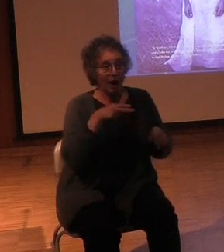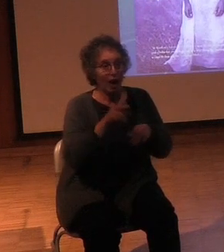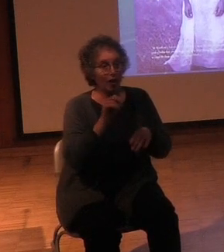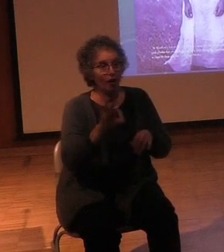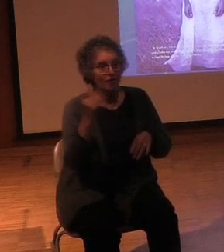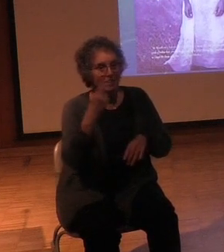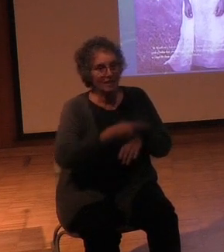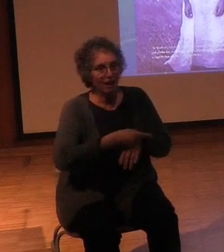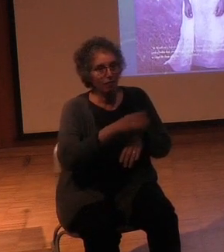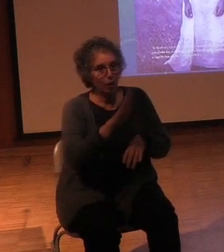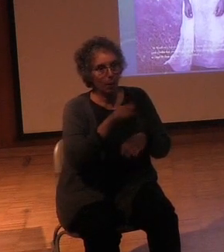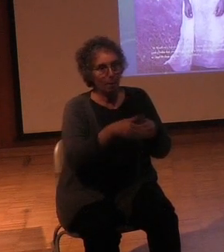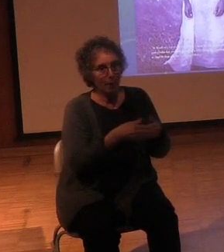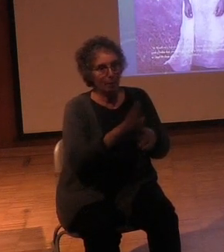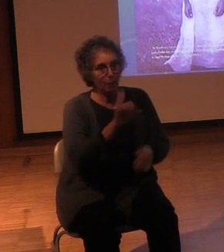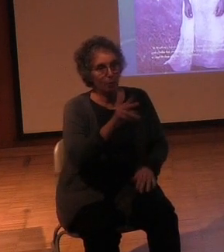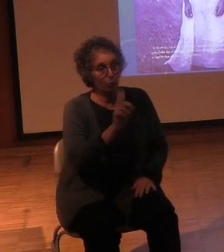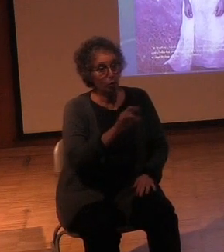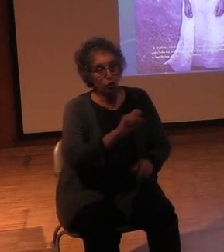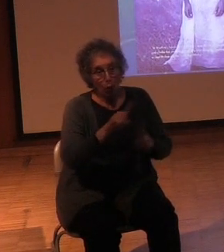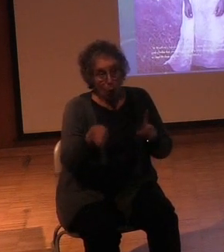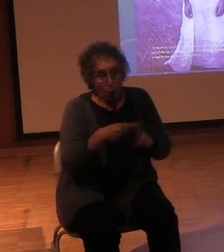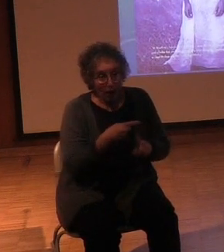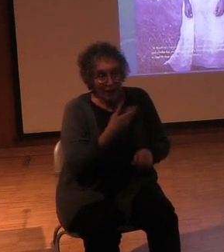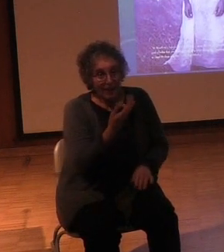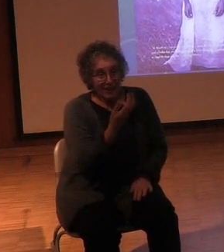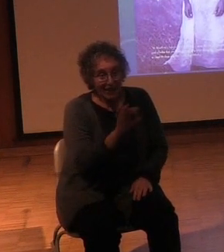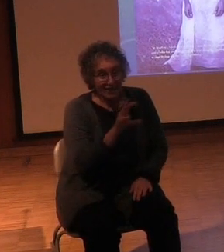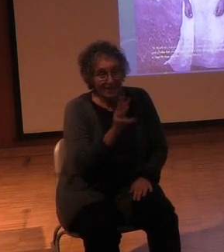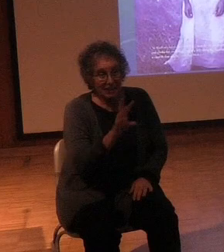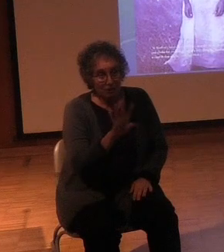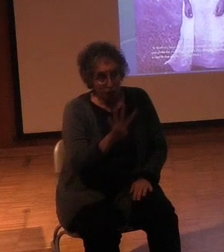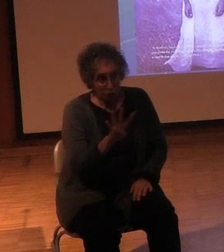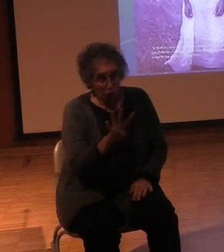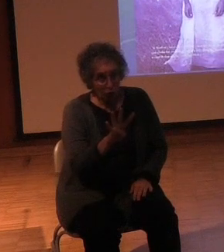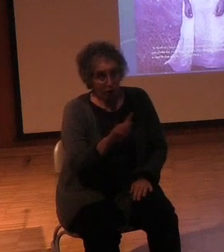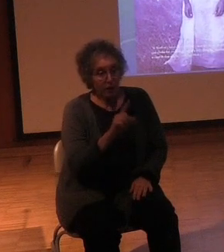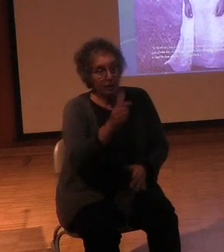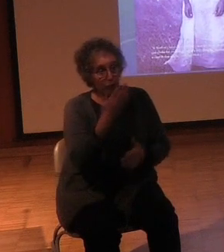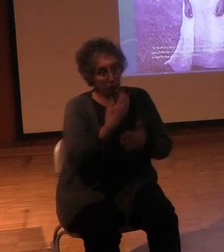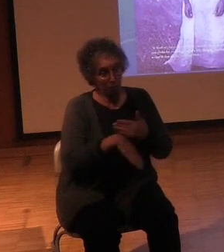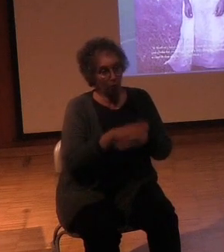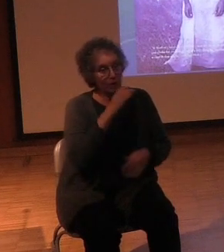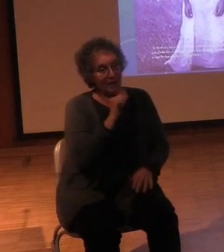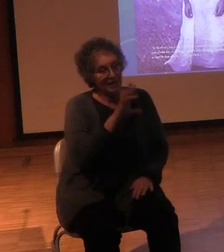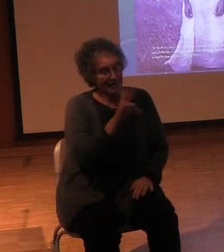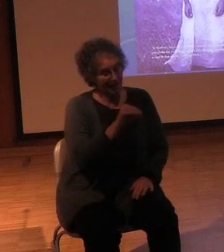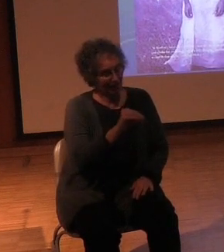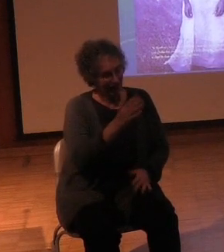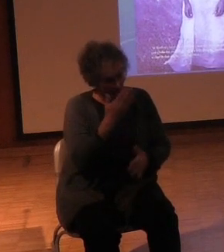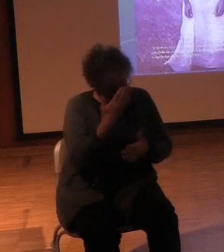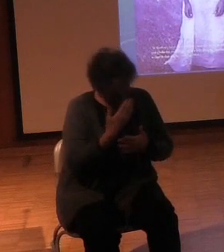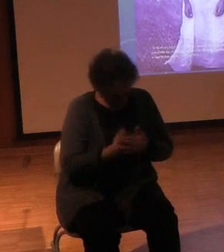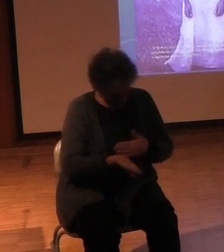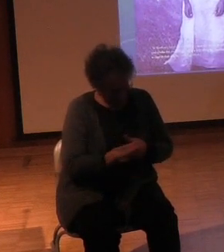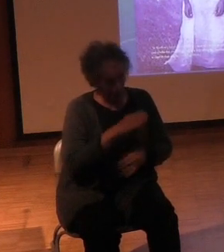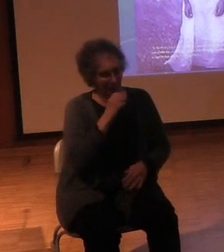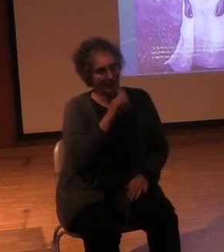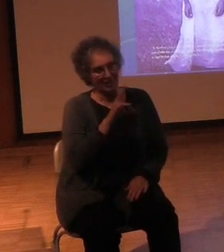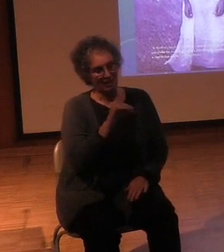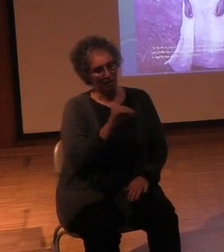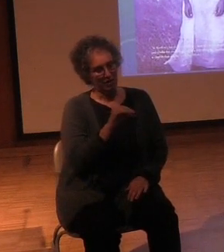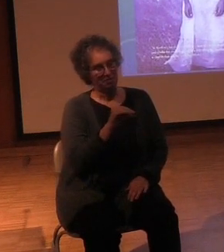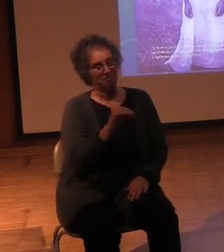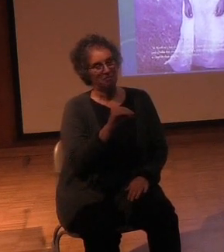baby boomers, 1964? And he was born 70 years old, in my opinion. He came out the womb